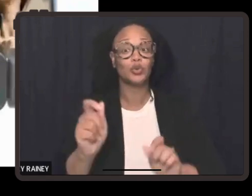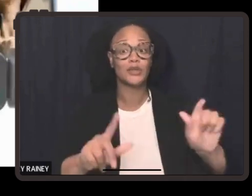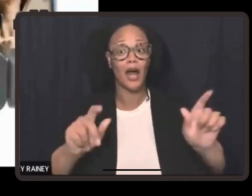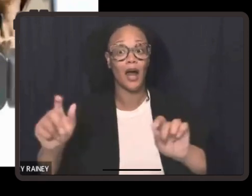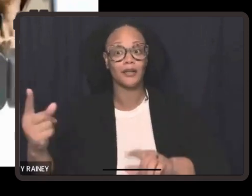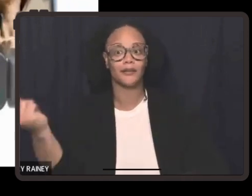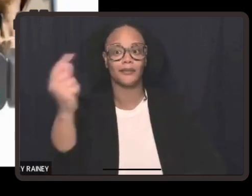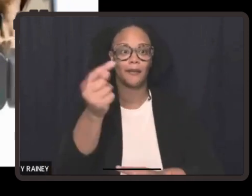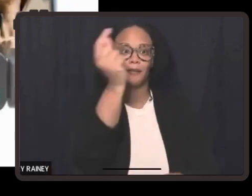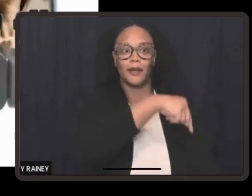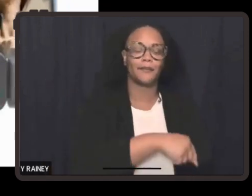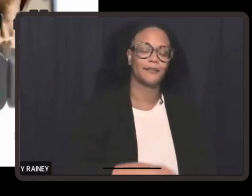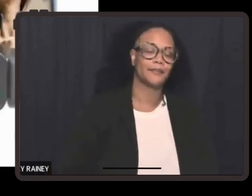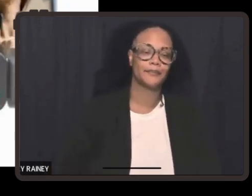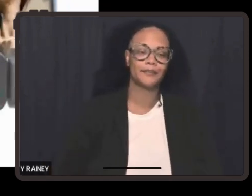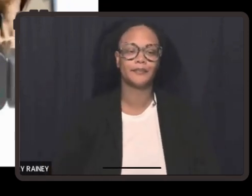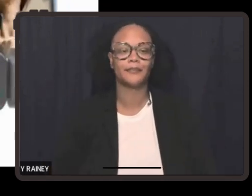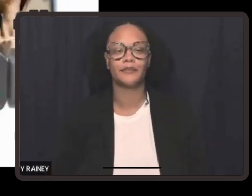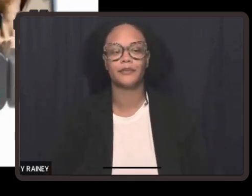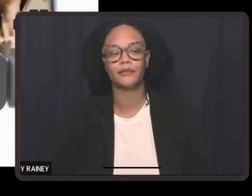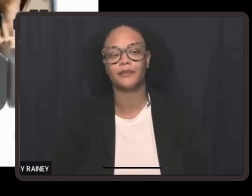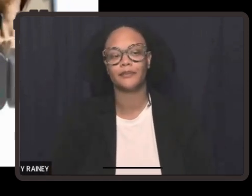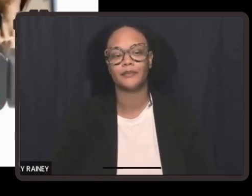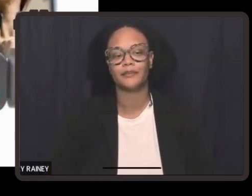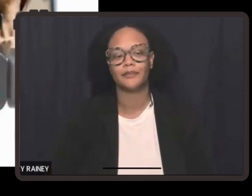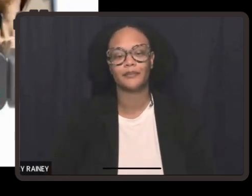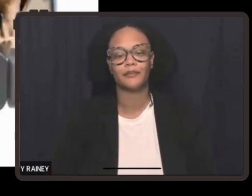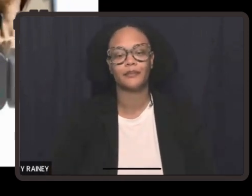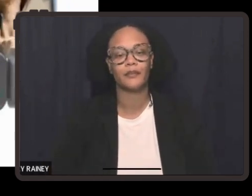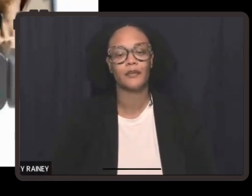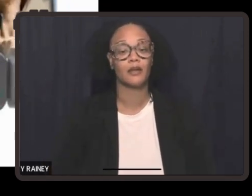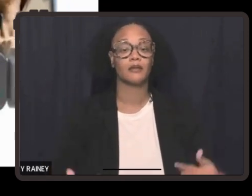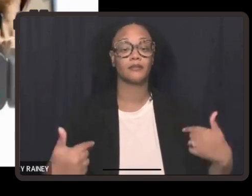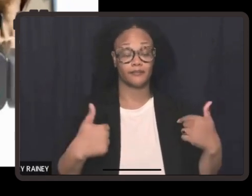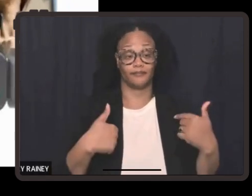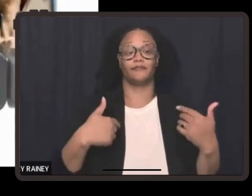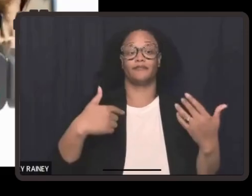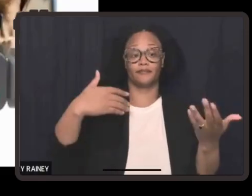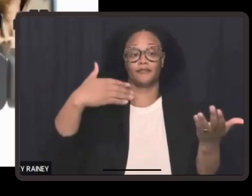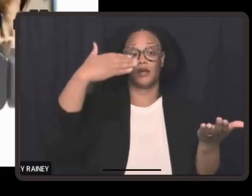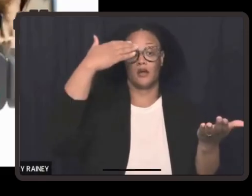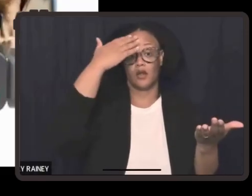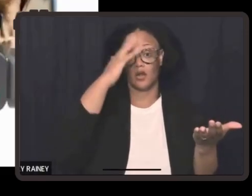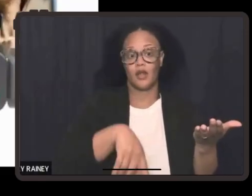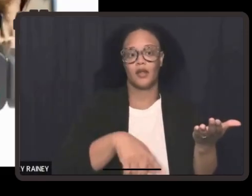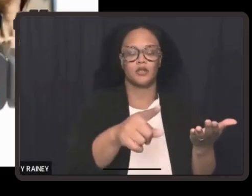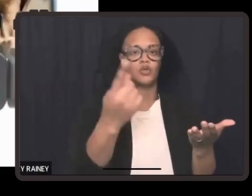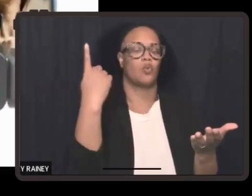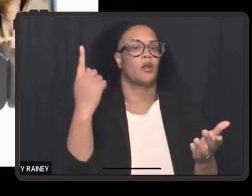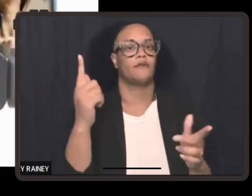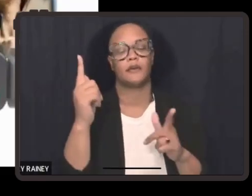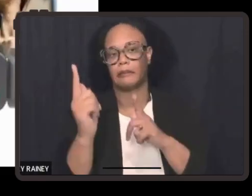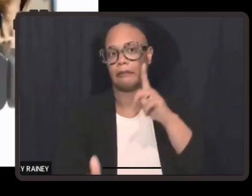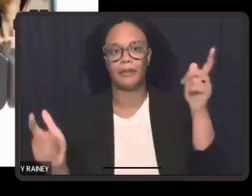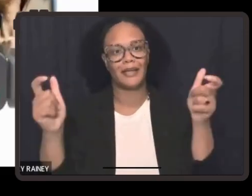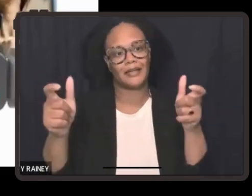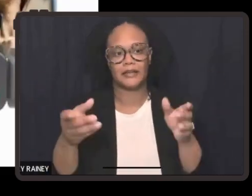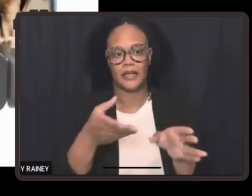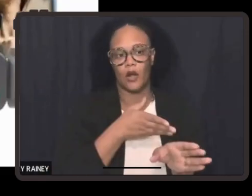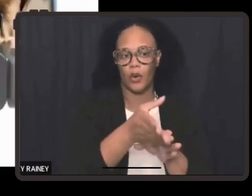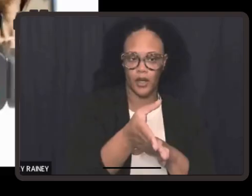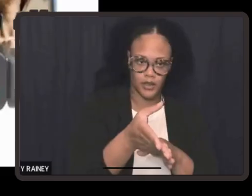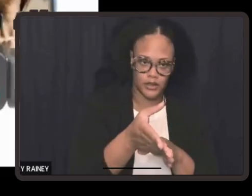back the next one. Yeah. So I know that this is probably one of the biggest areas, and it may be the questions that we're going to get,